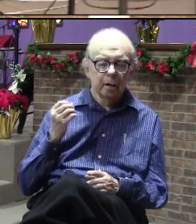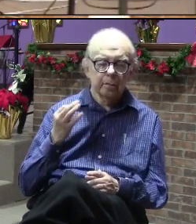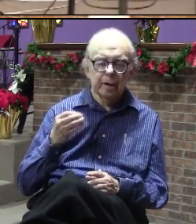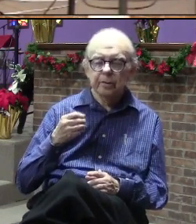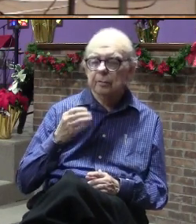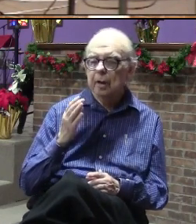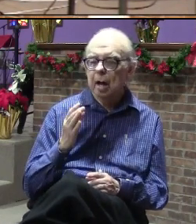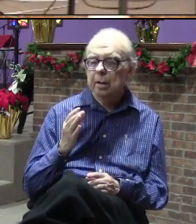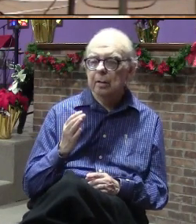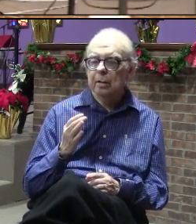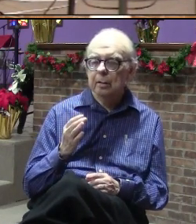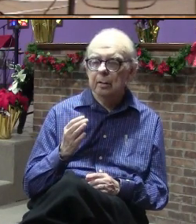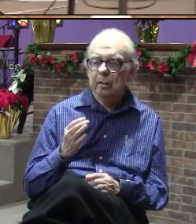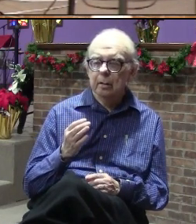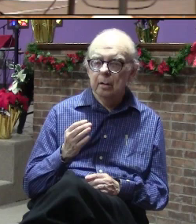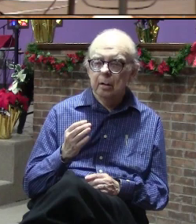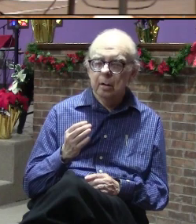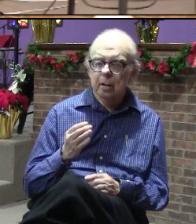God.